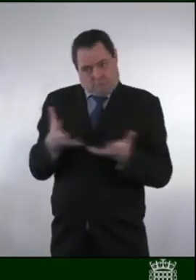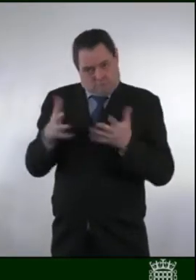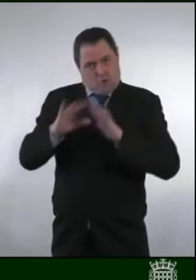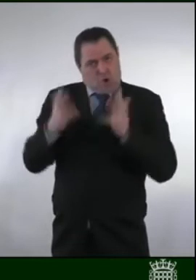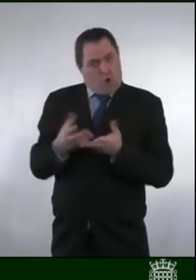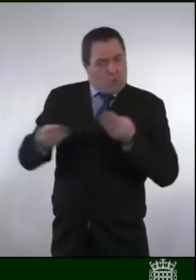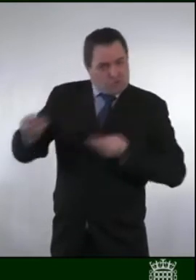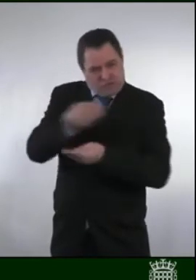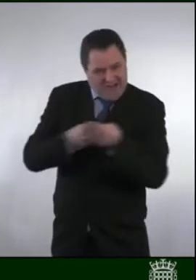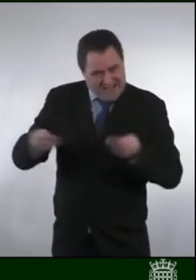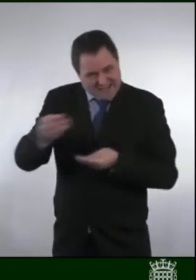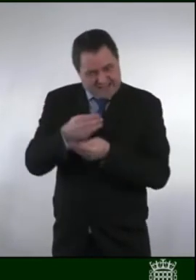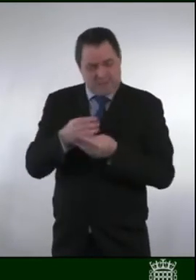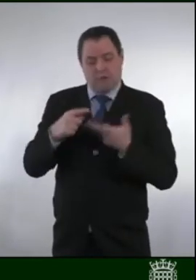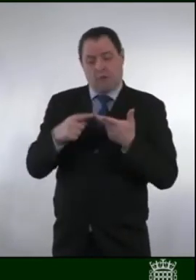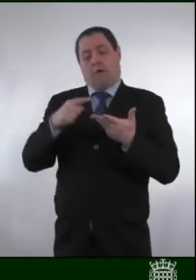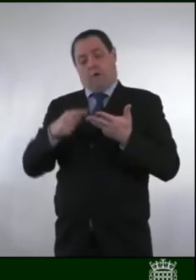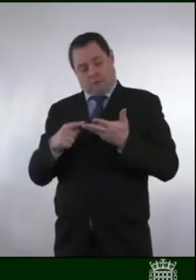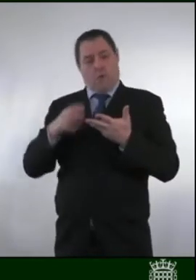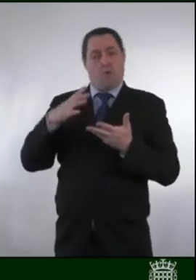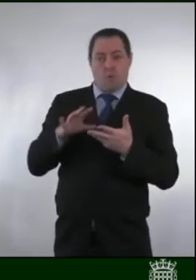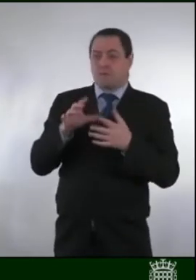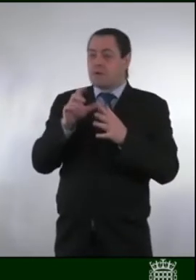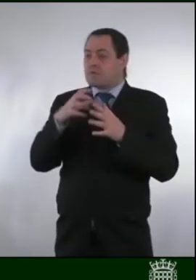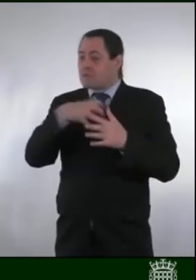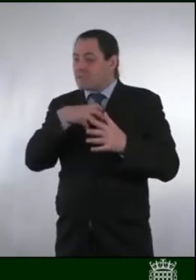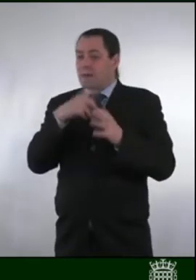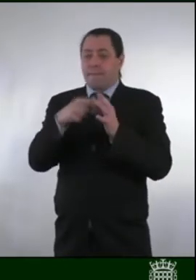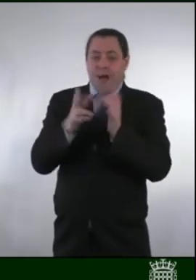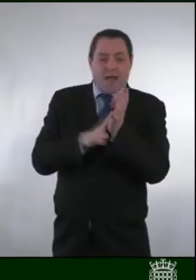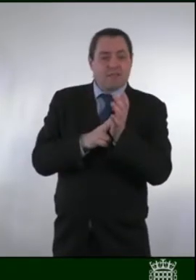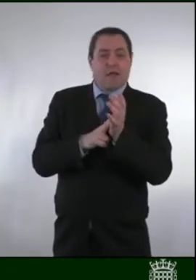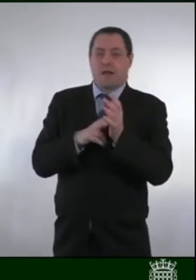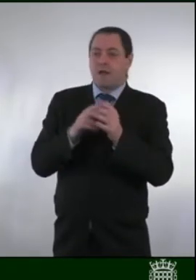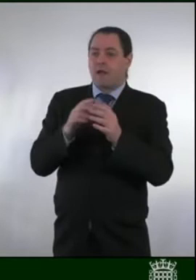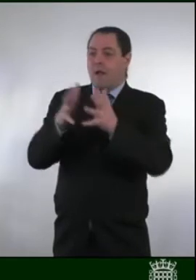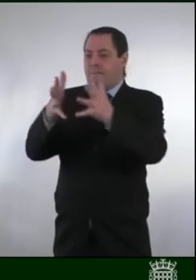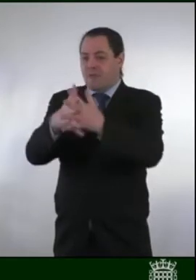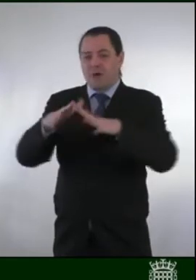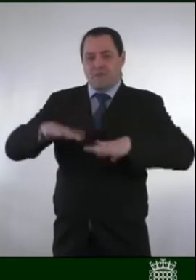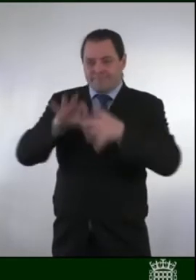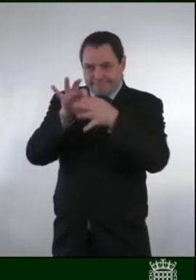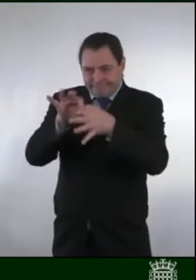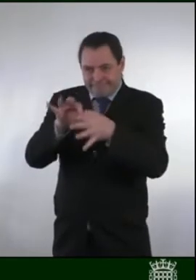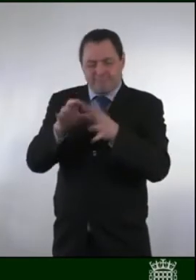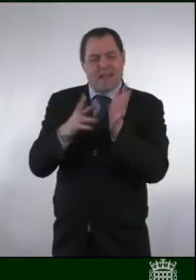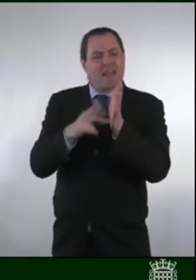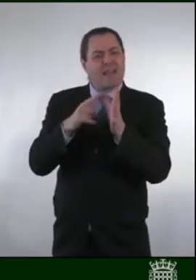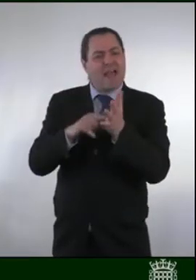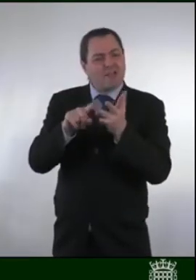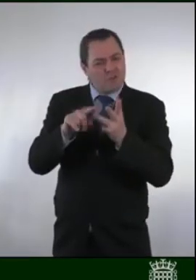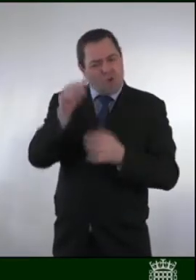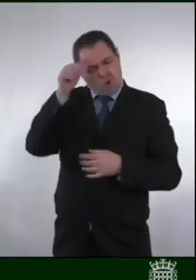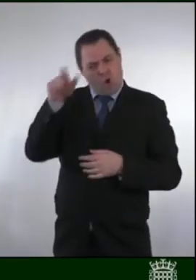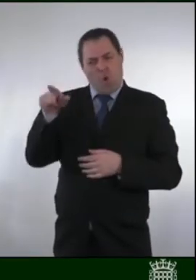we'll work with President Biden to secure the Transatlantic Alliance and NATO, which of course the Scottish Nationalist